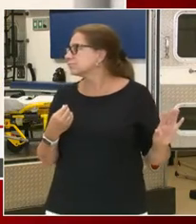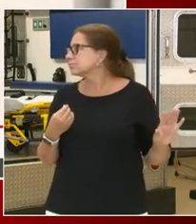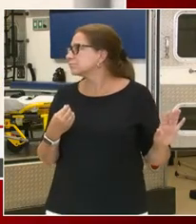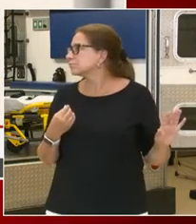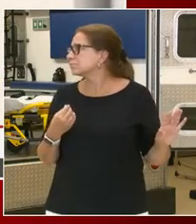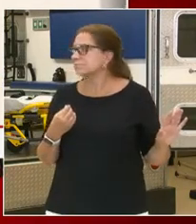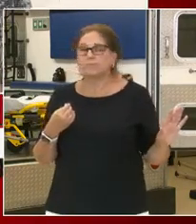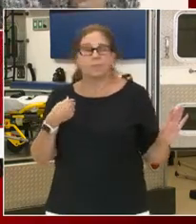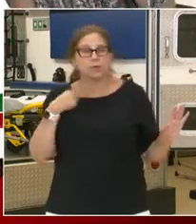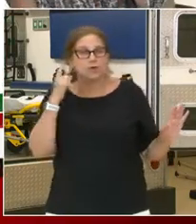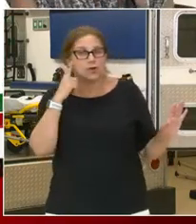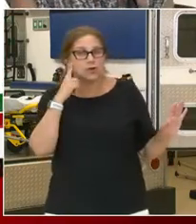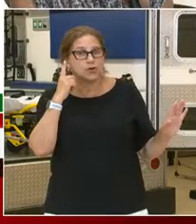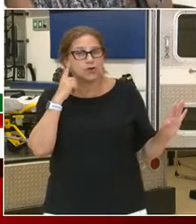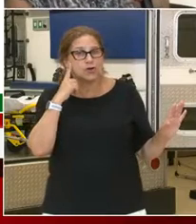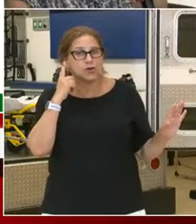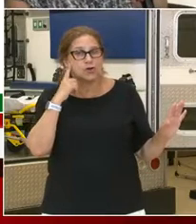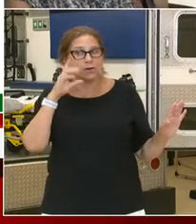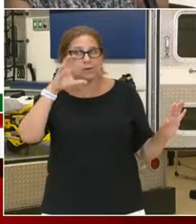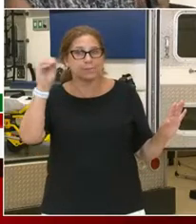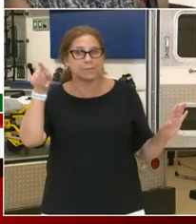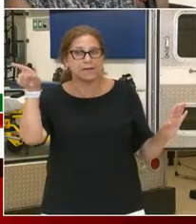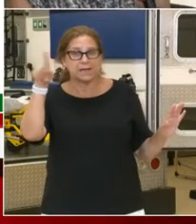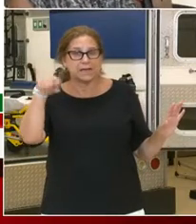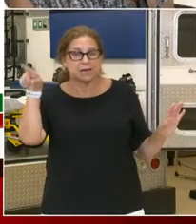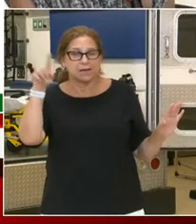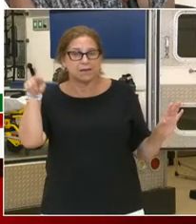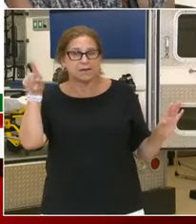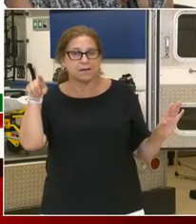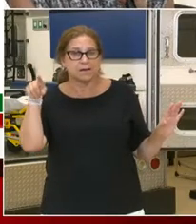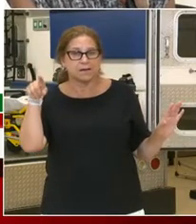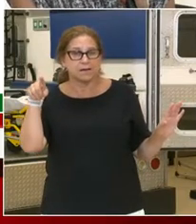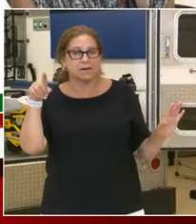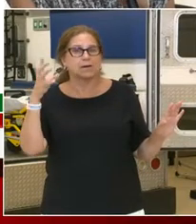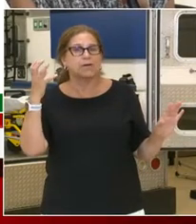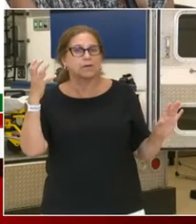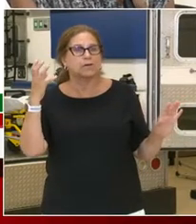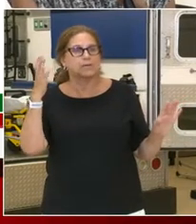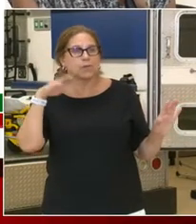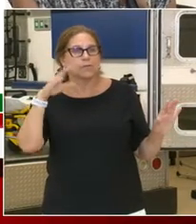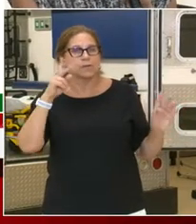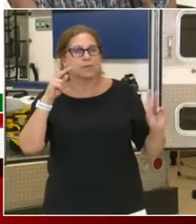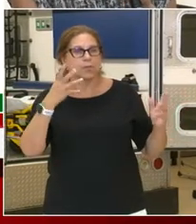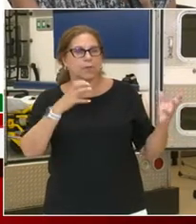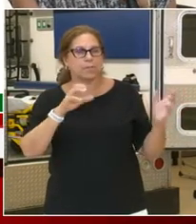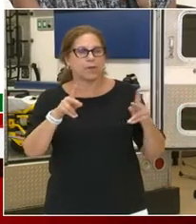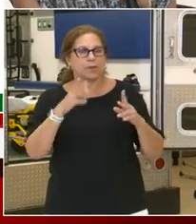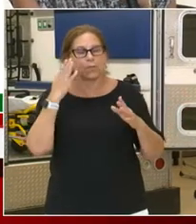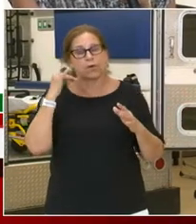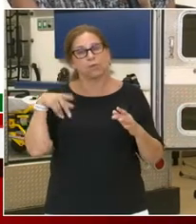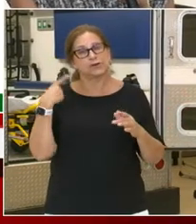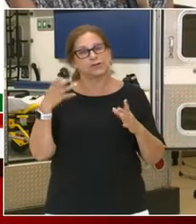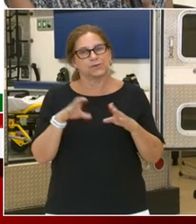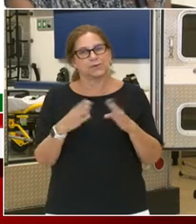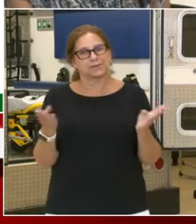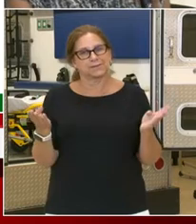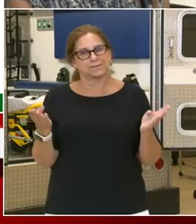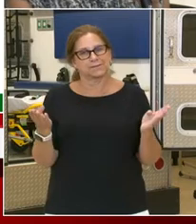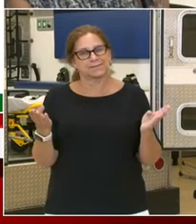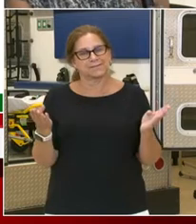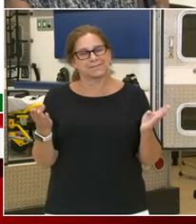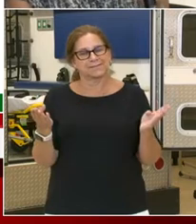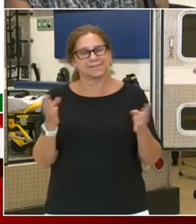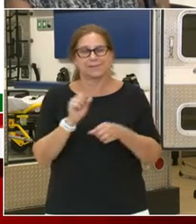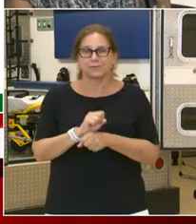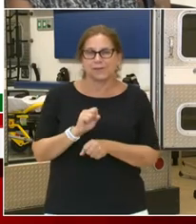job seekers a desire to get back to work. We know DC is open, and we also know that there continue to be jobs and occupations that employers